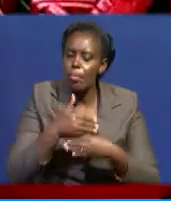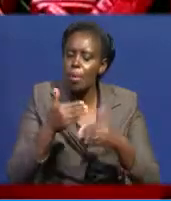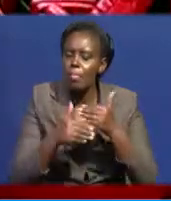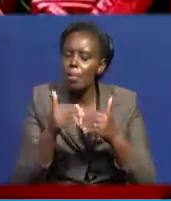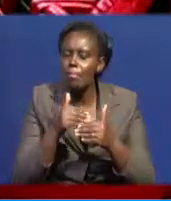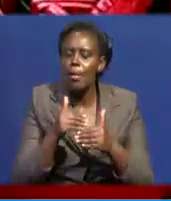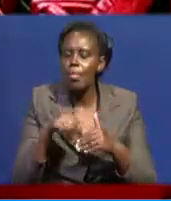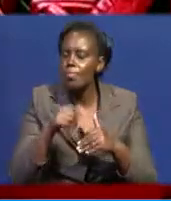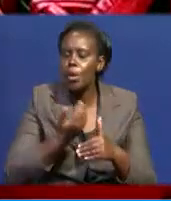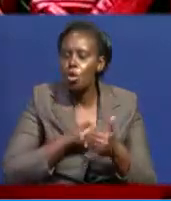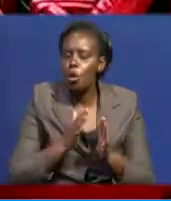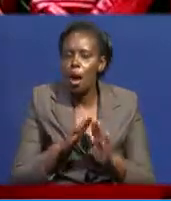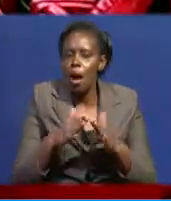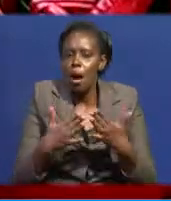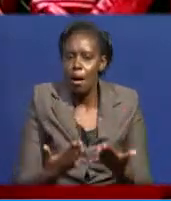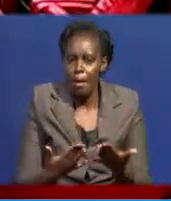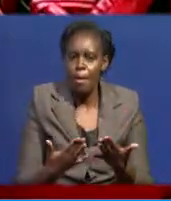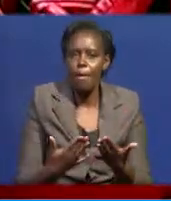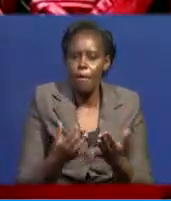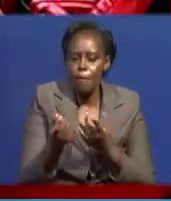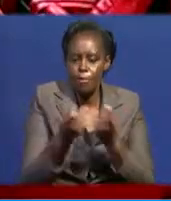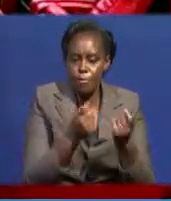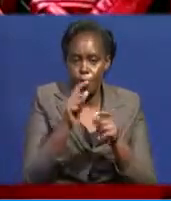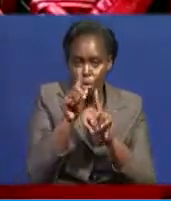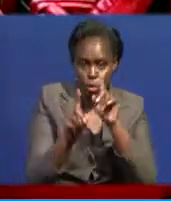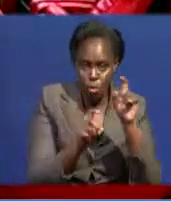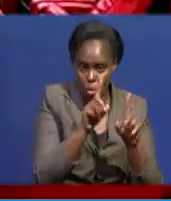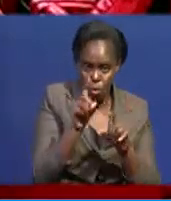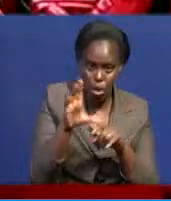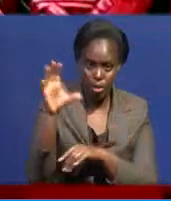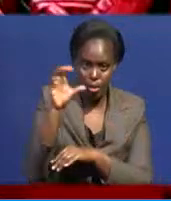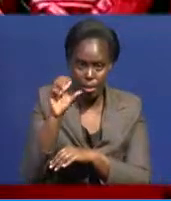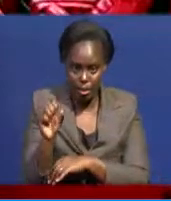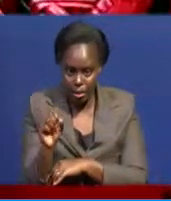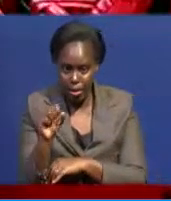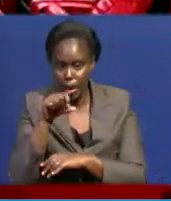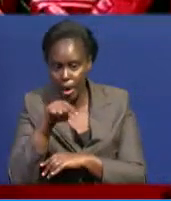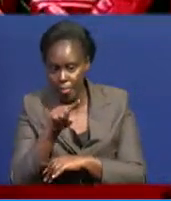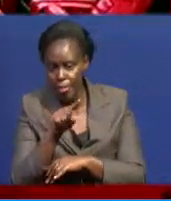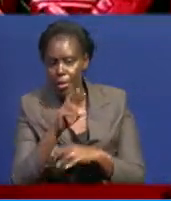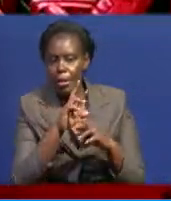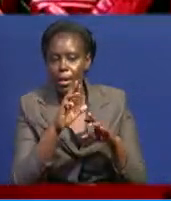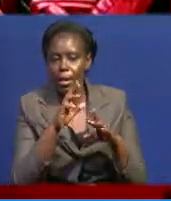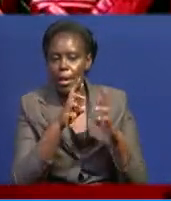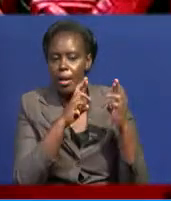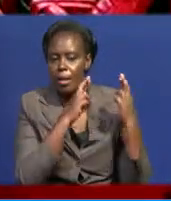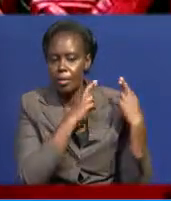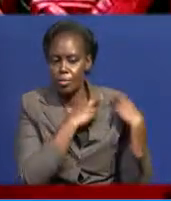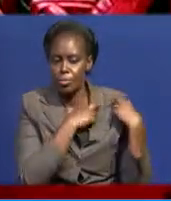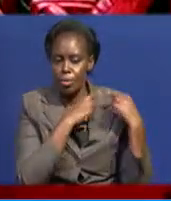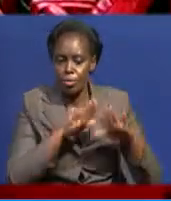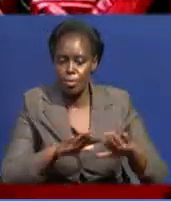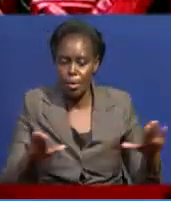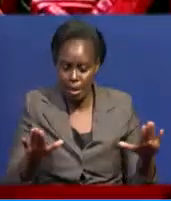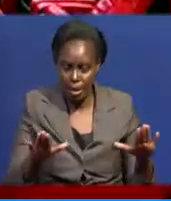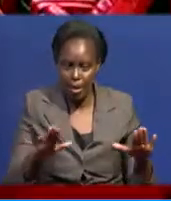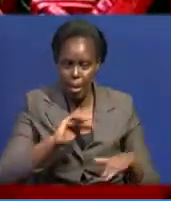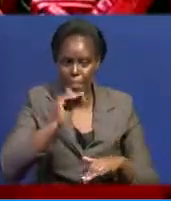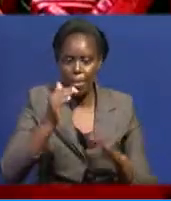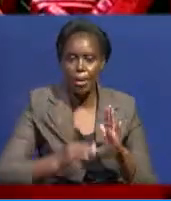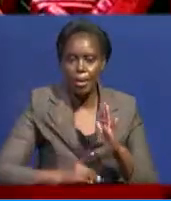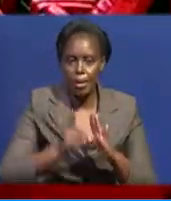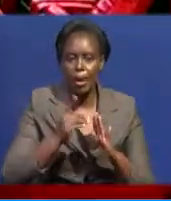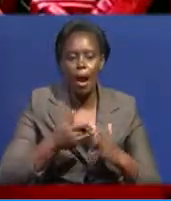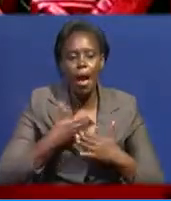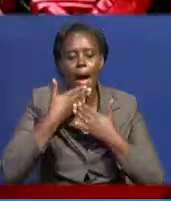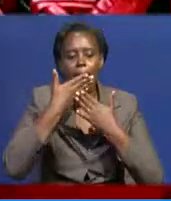works. That is just but a few of the questions that the CES for Lands, Public Works, Housing and Urban Development